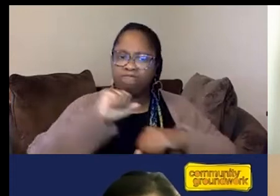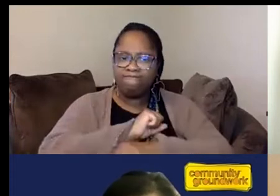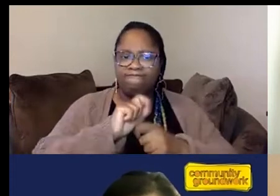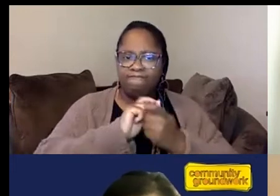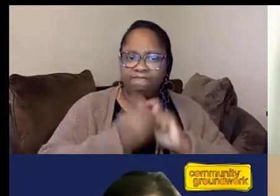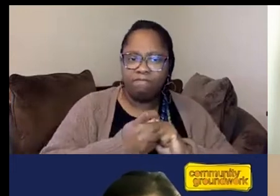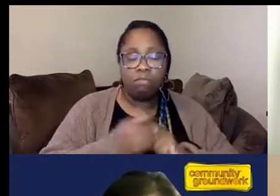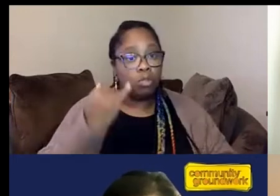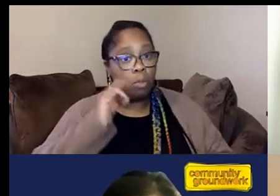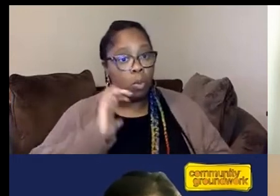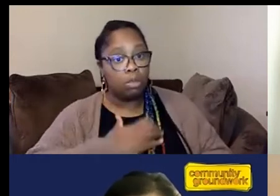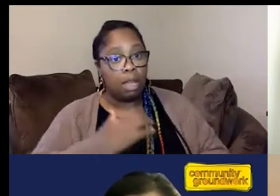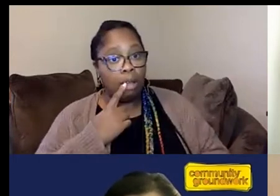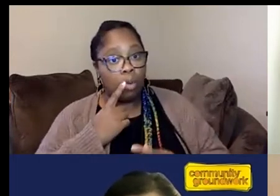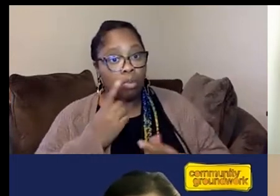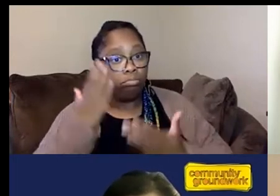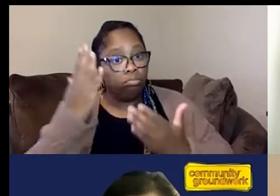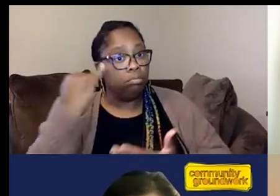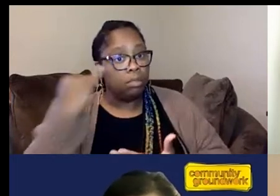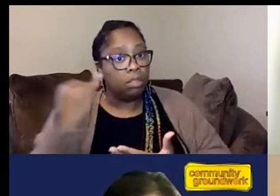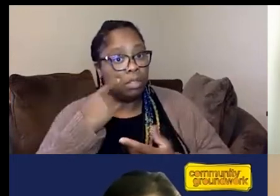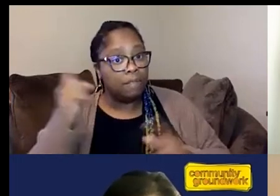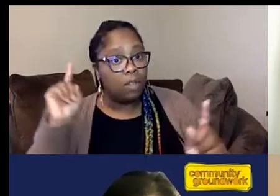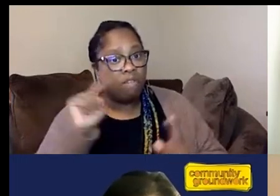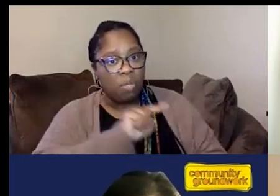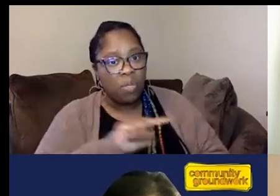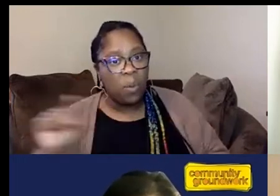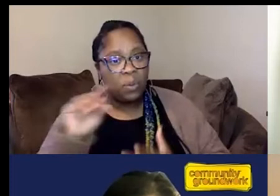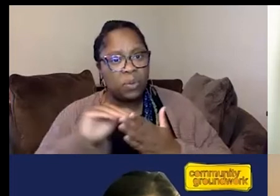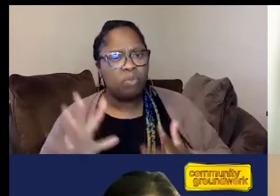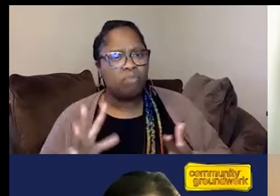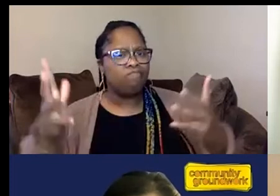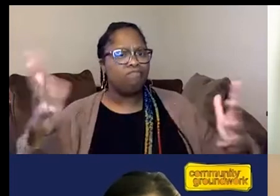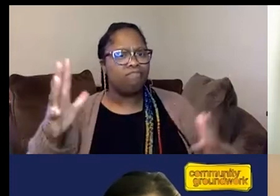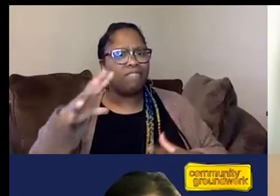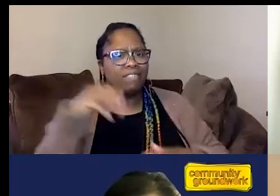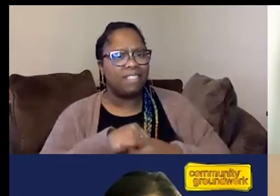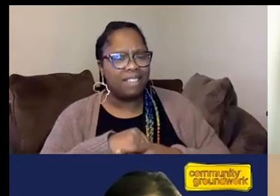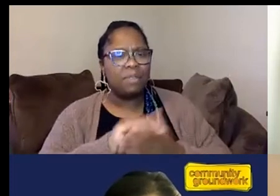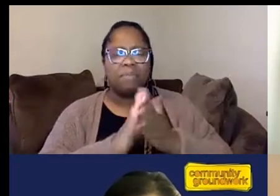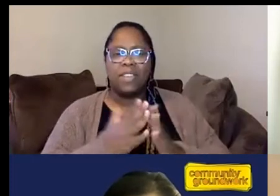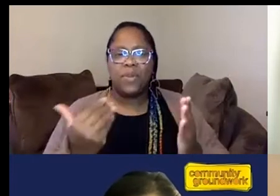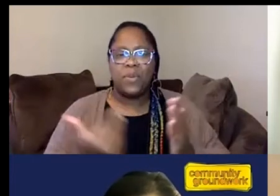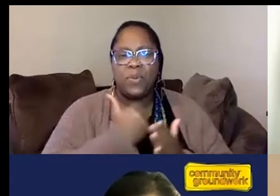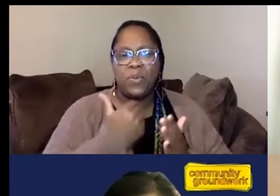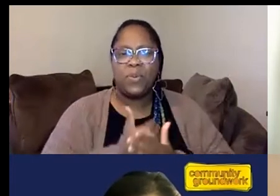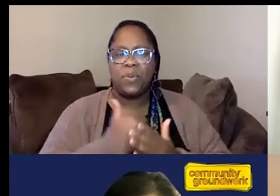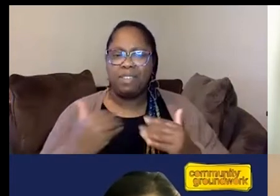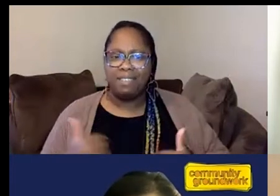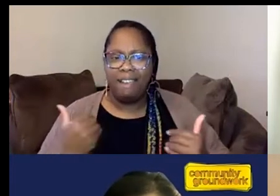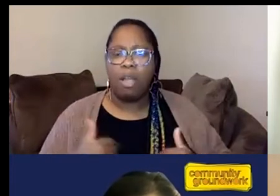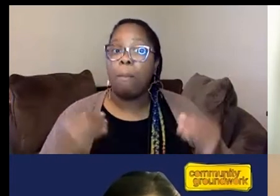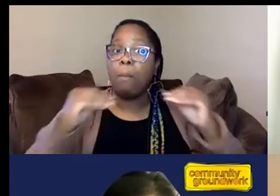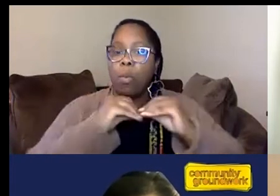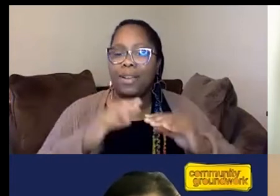our initiative is successful, these students will be civically engaged and be newer, younger, and diverse leaders